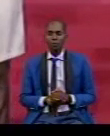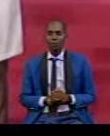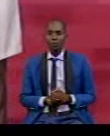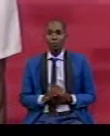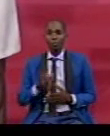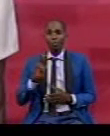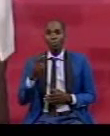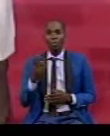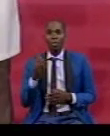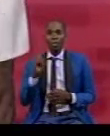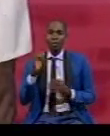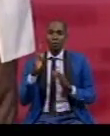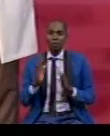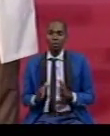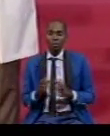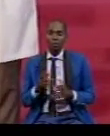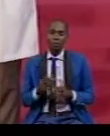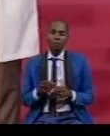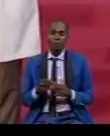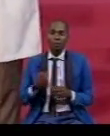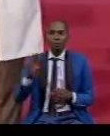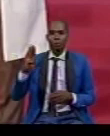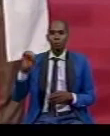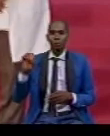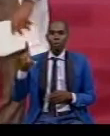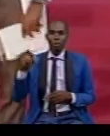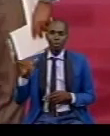that believeth. Tonight is your night.